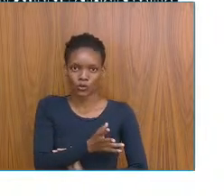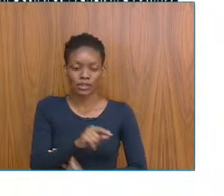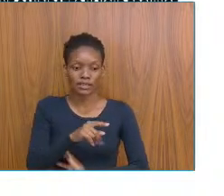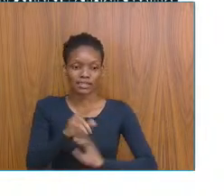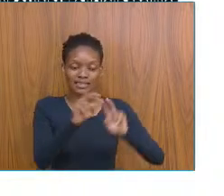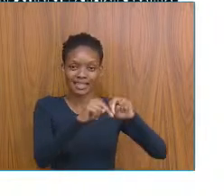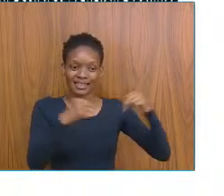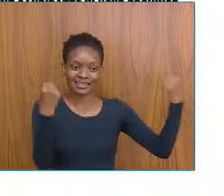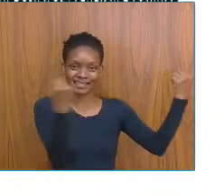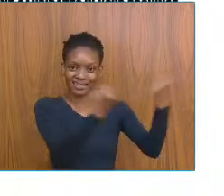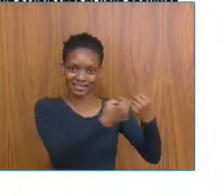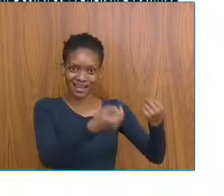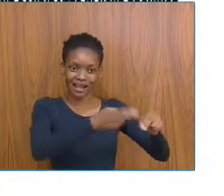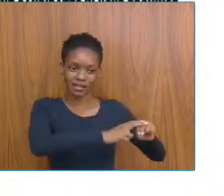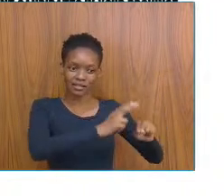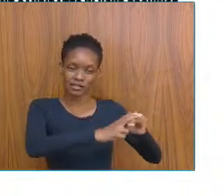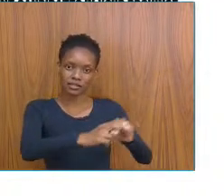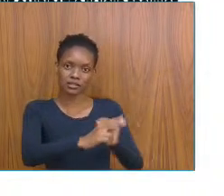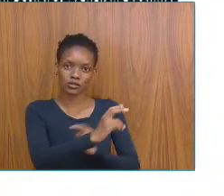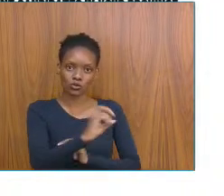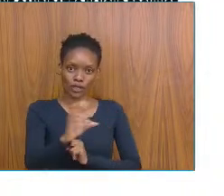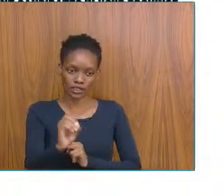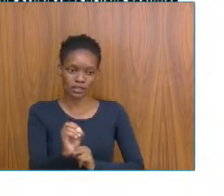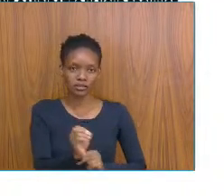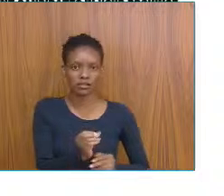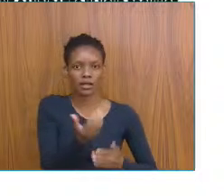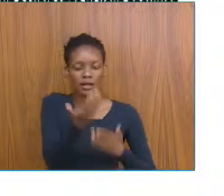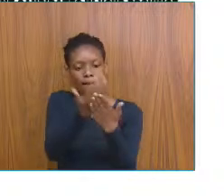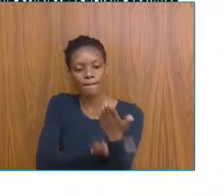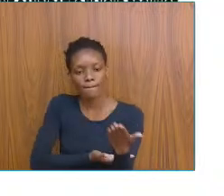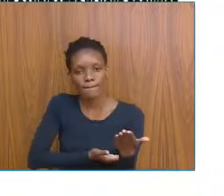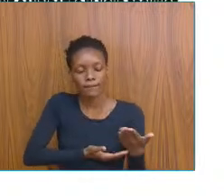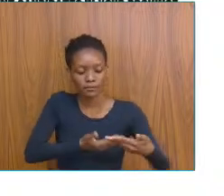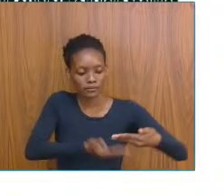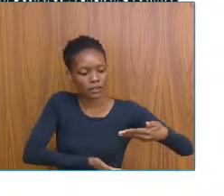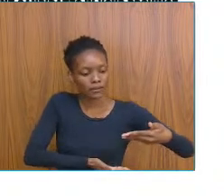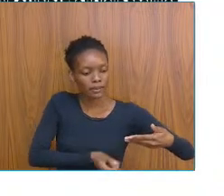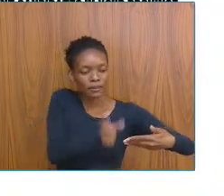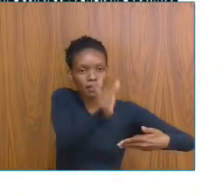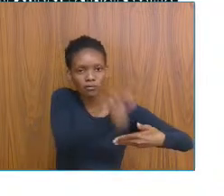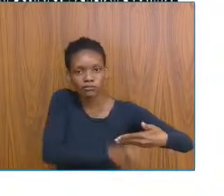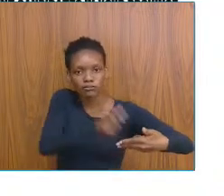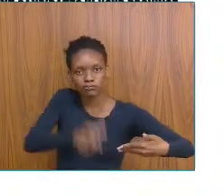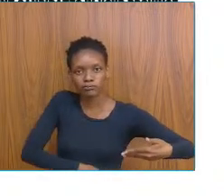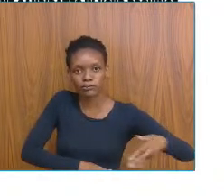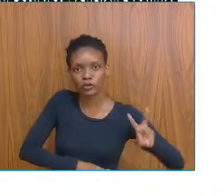compensatory ballot, it will be a two-column ballot paper.